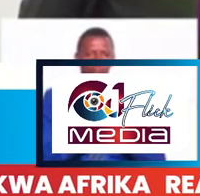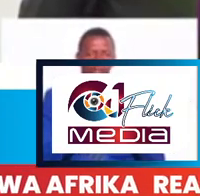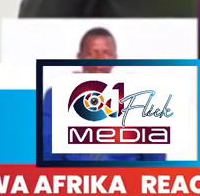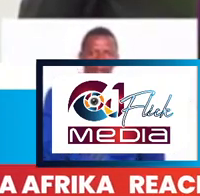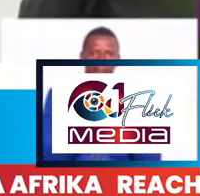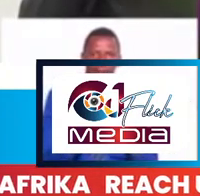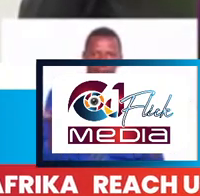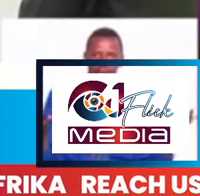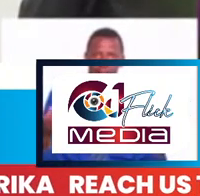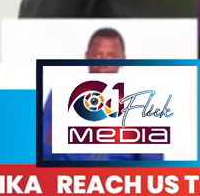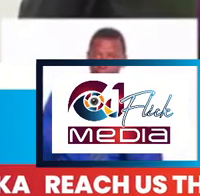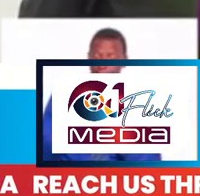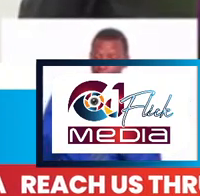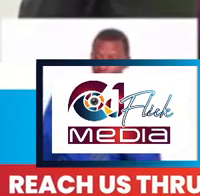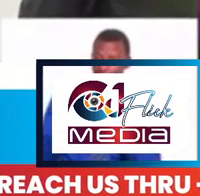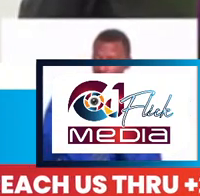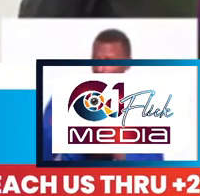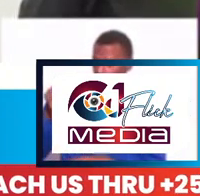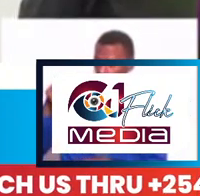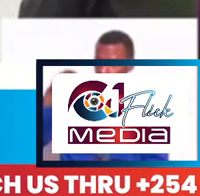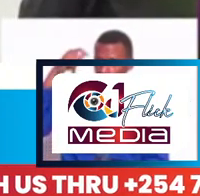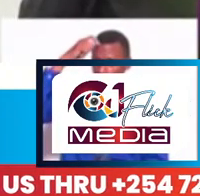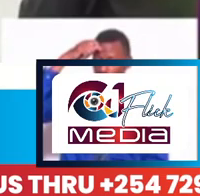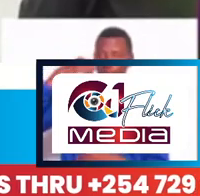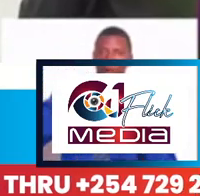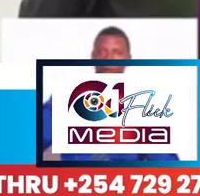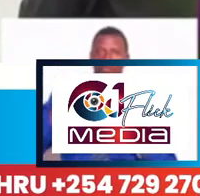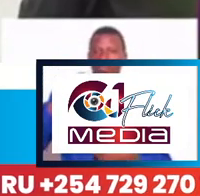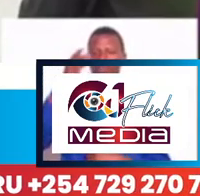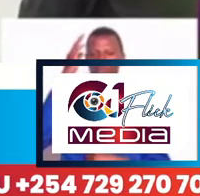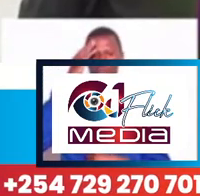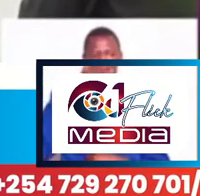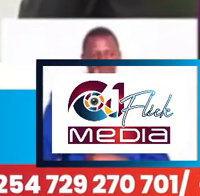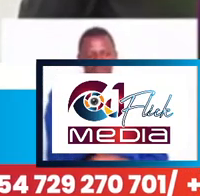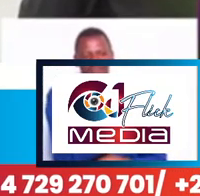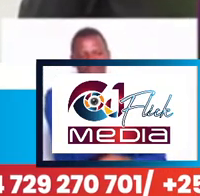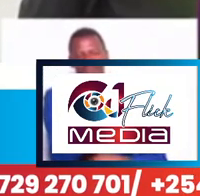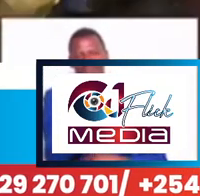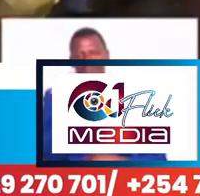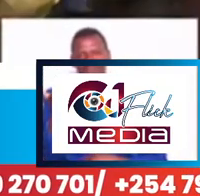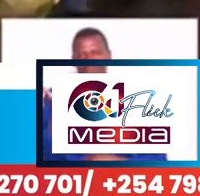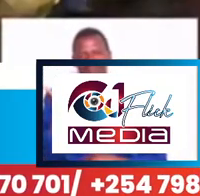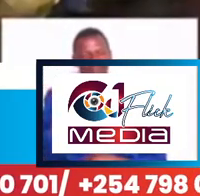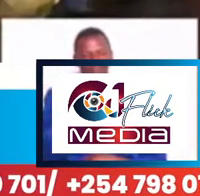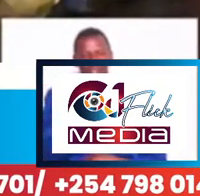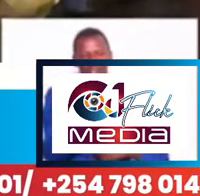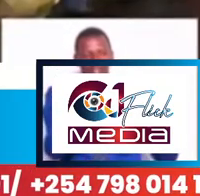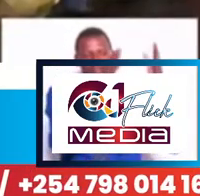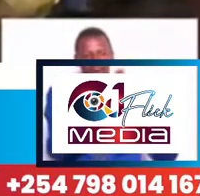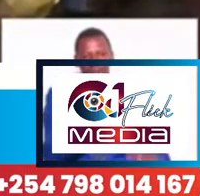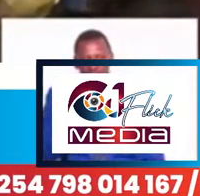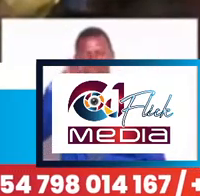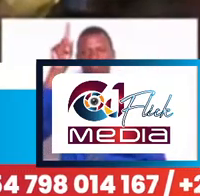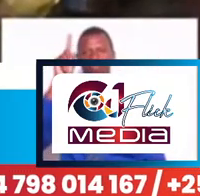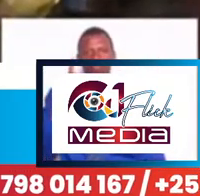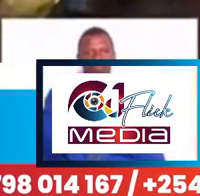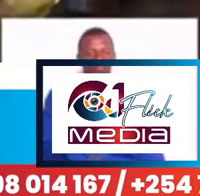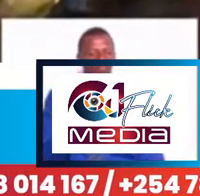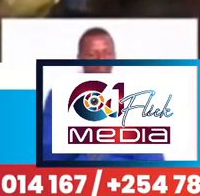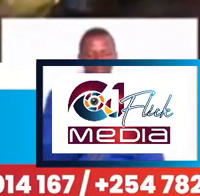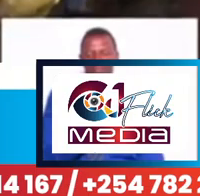But if you have wisdom, you will know that this is not the right one. Number